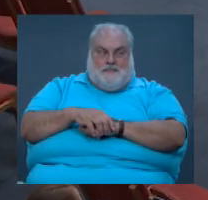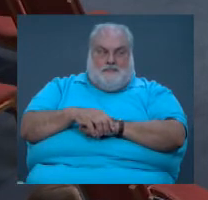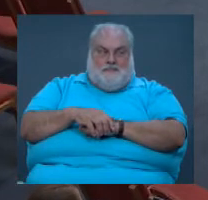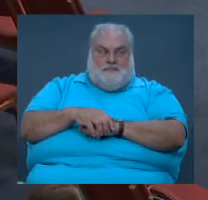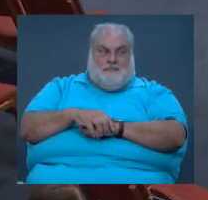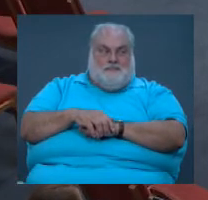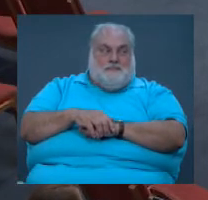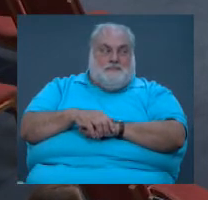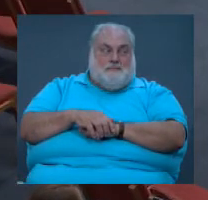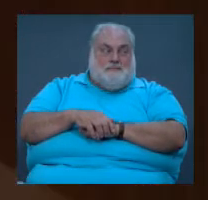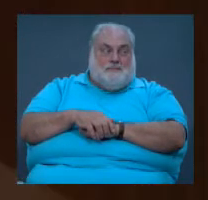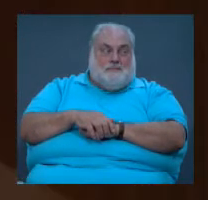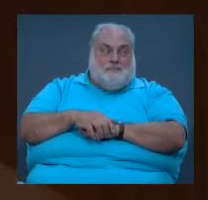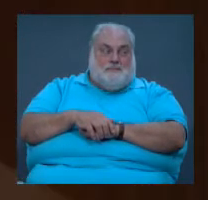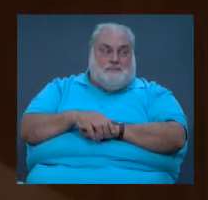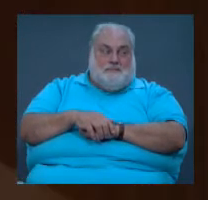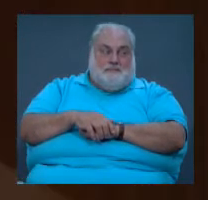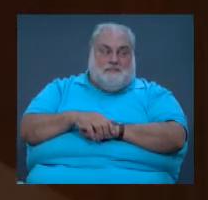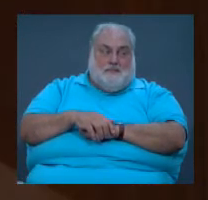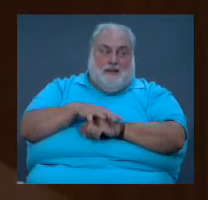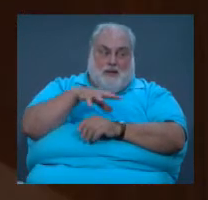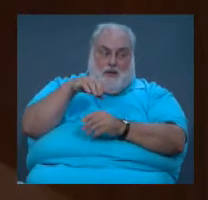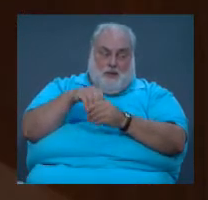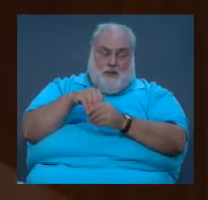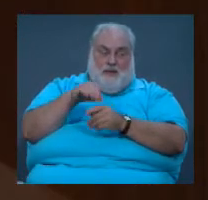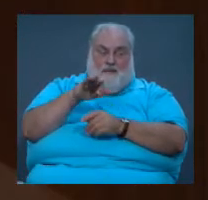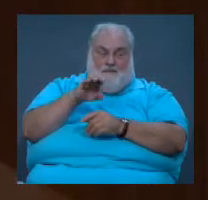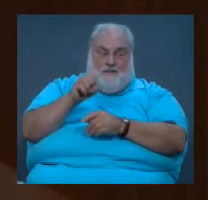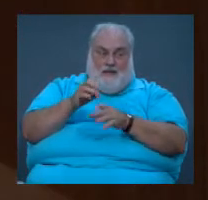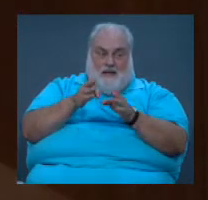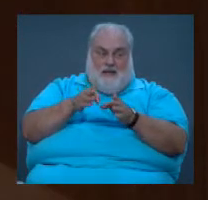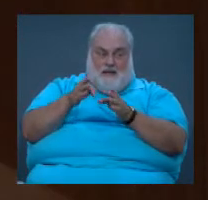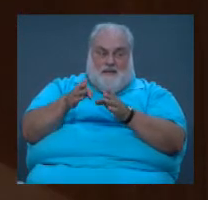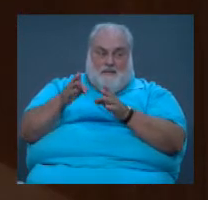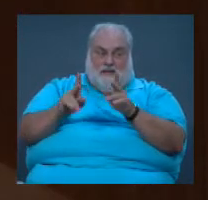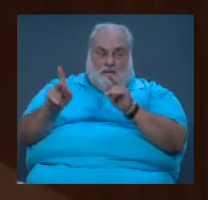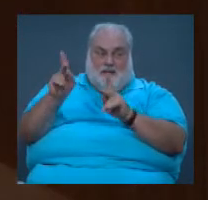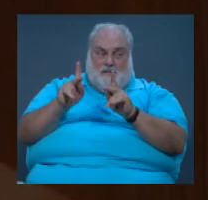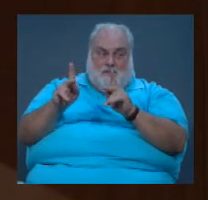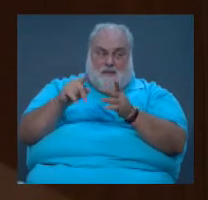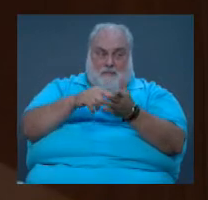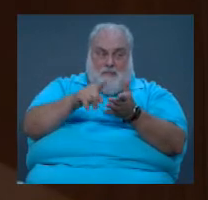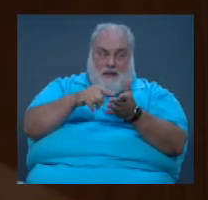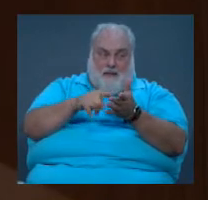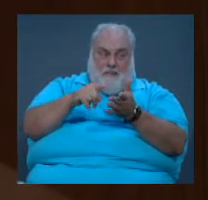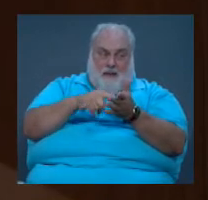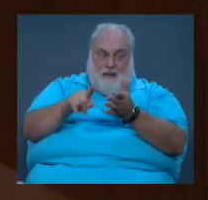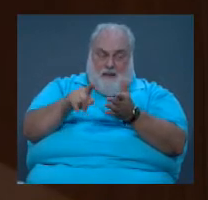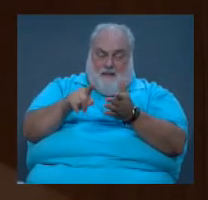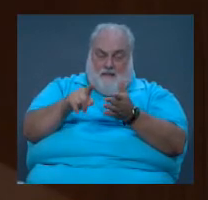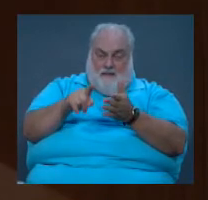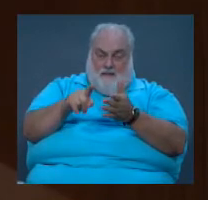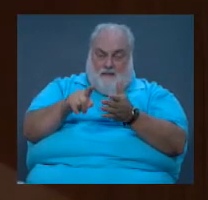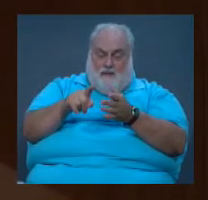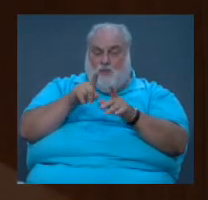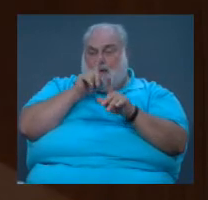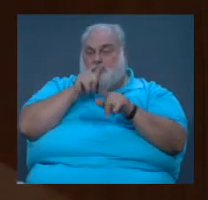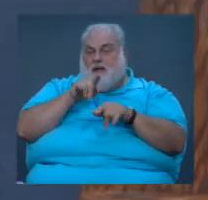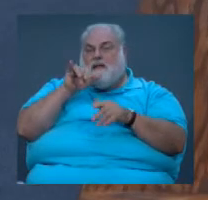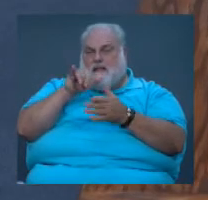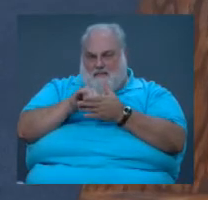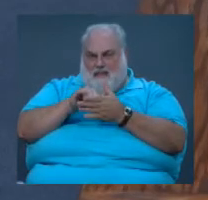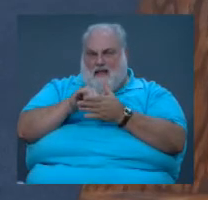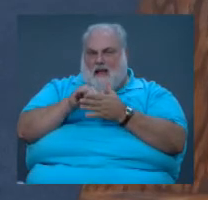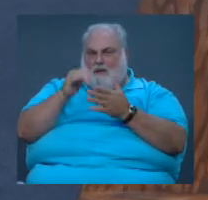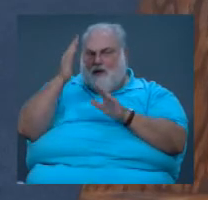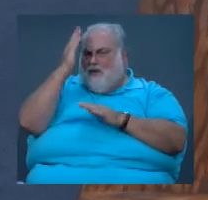And so then I'd like for you to include the fee that individual citizens that are going out there playing are And paying. that's all I'll